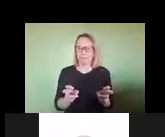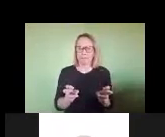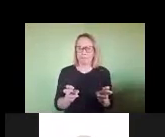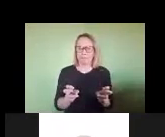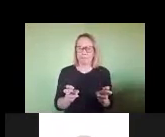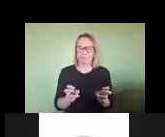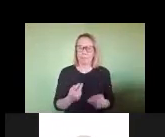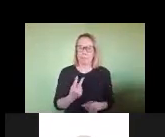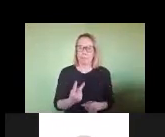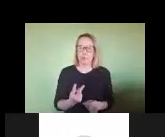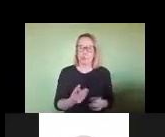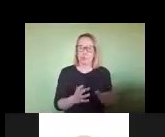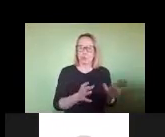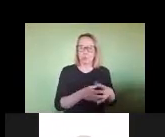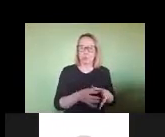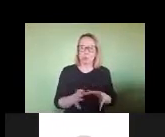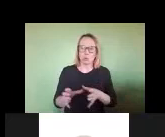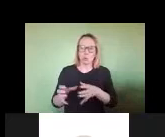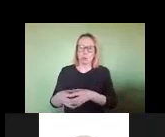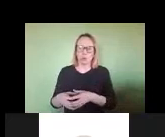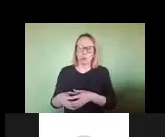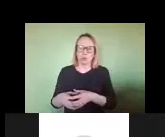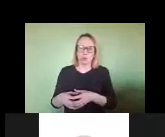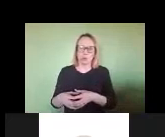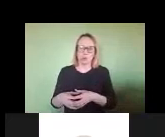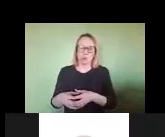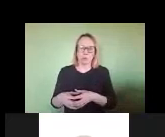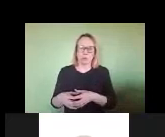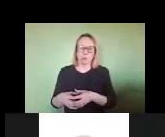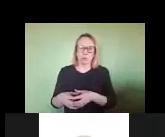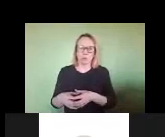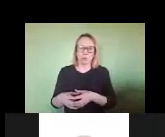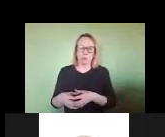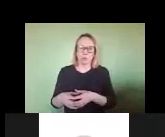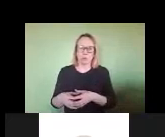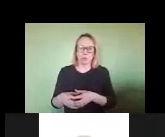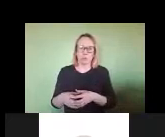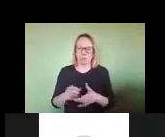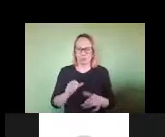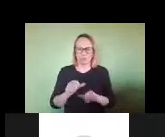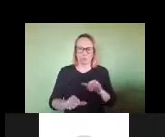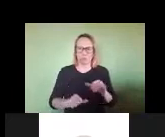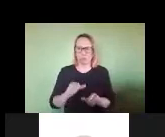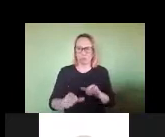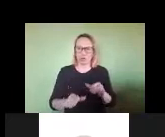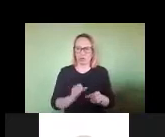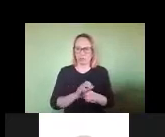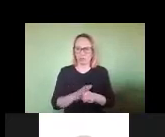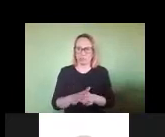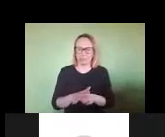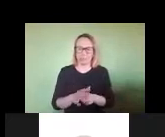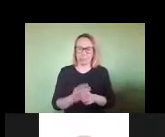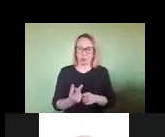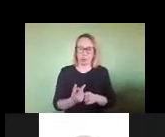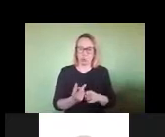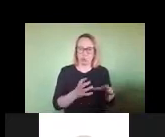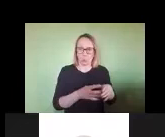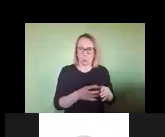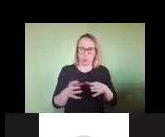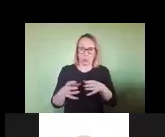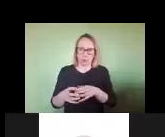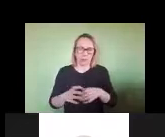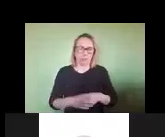2 separate parts of the process of the pandemic, and I was just looking